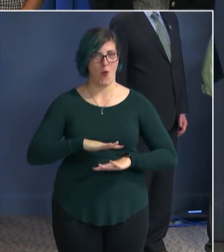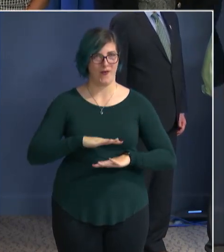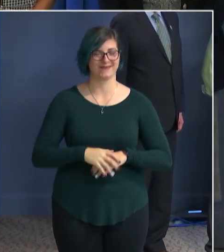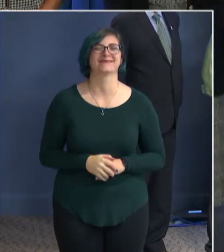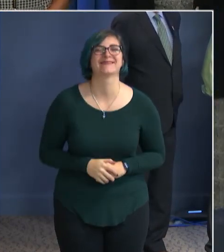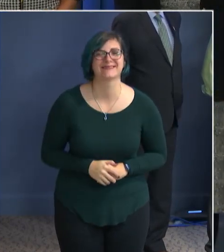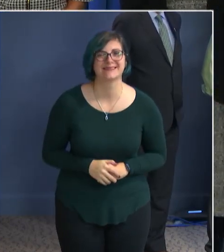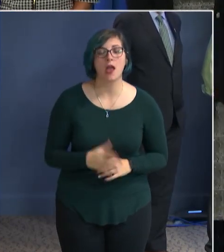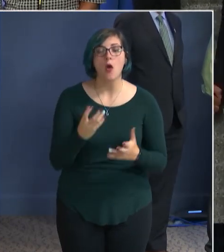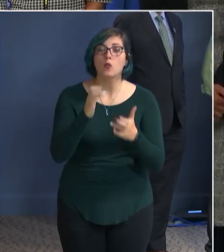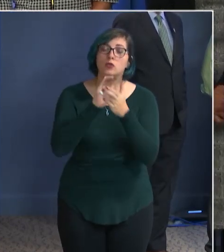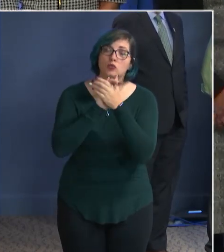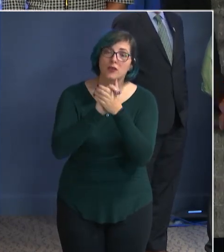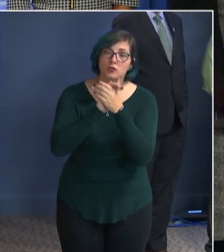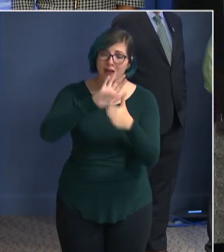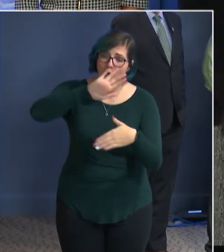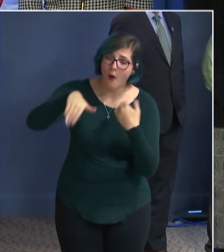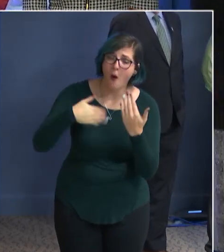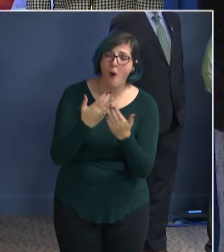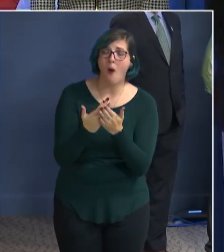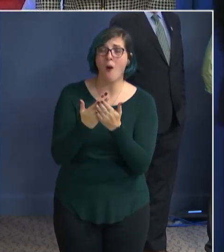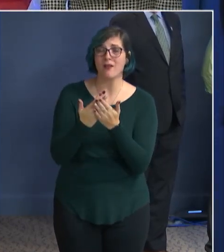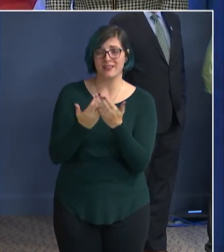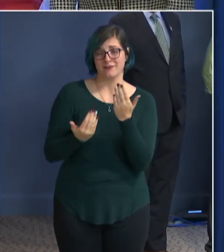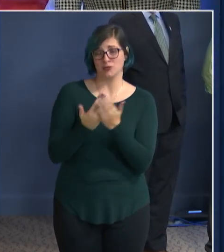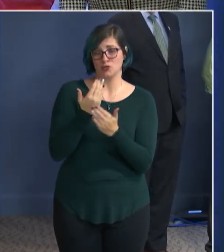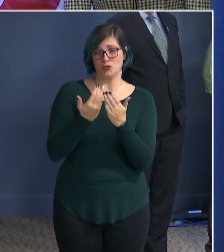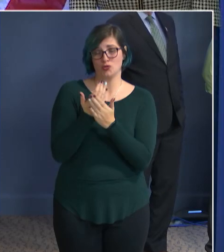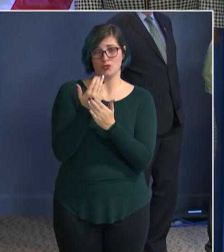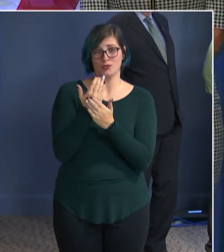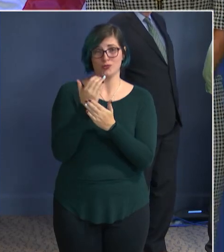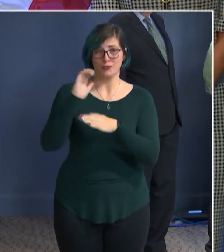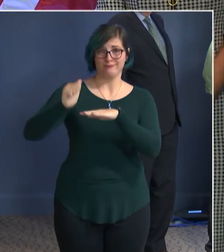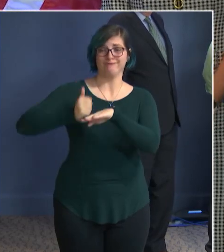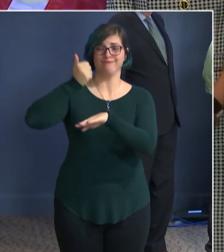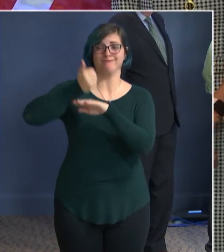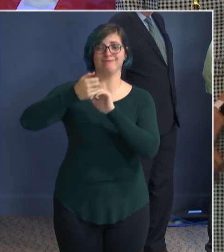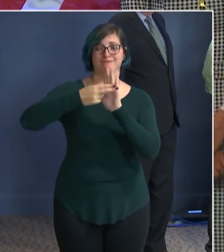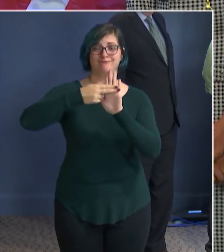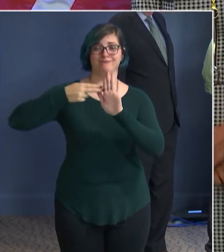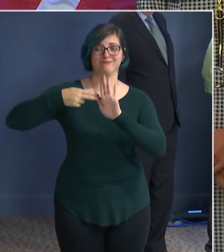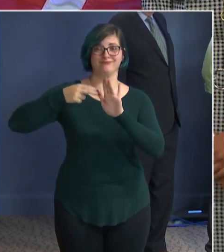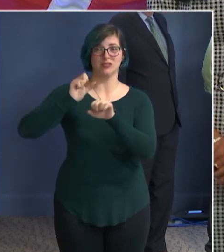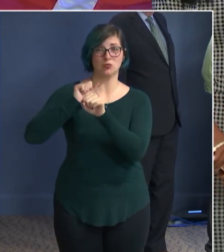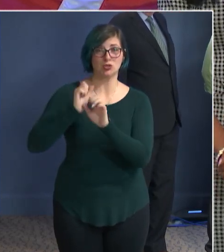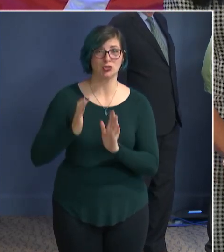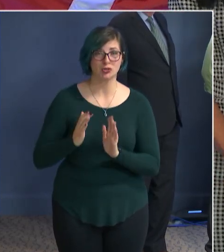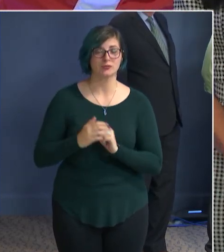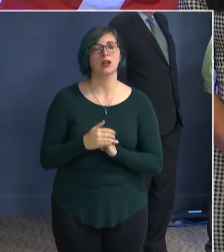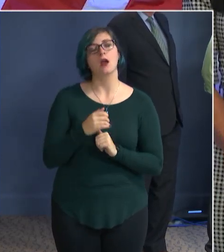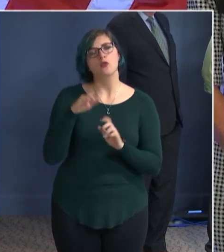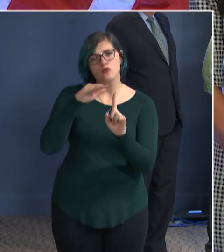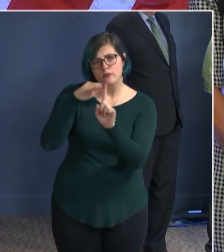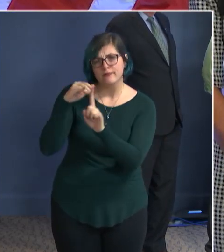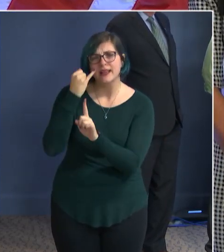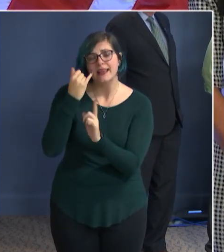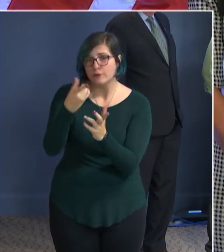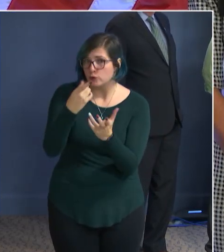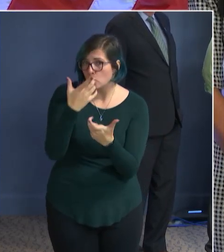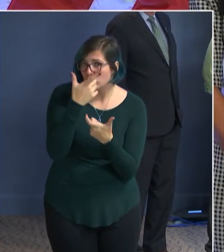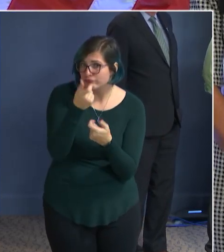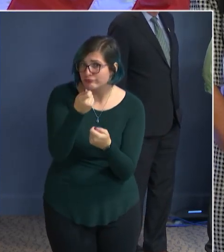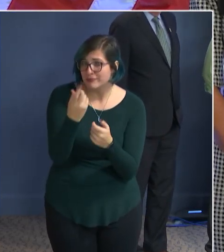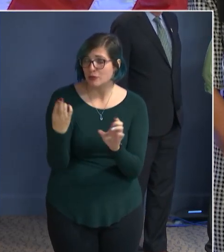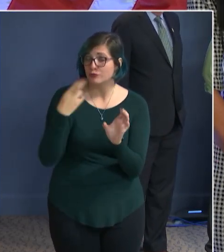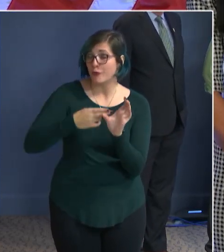to congratulate all of our appointees and remind residents that if you're interested in joining our